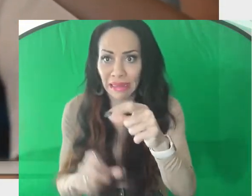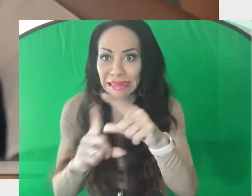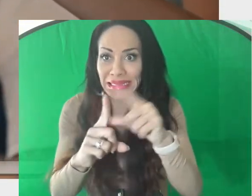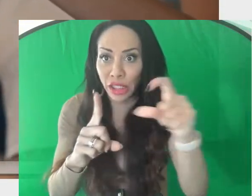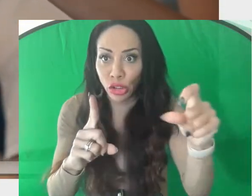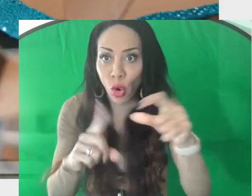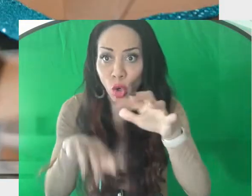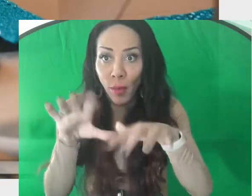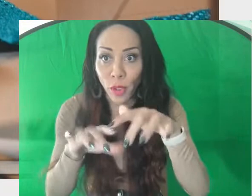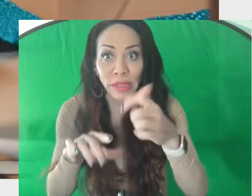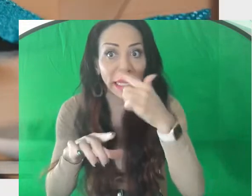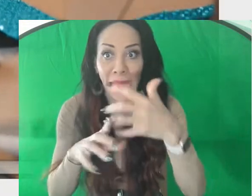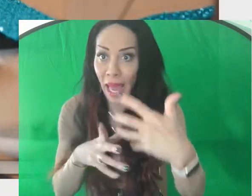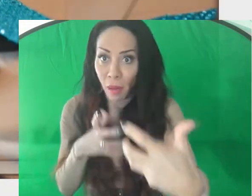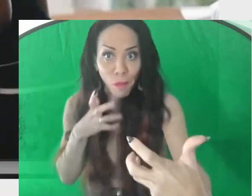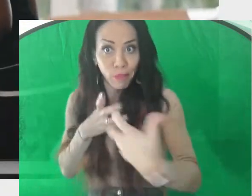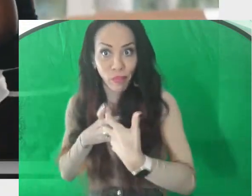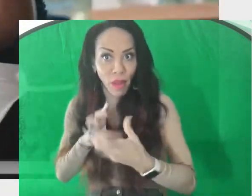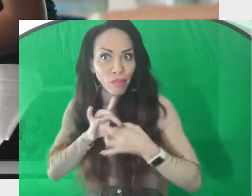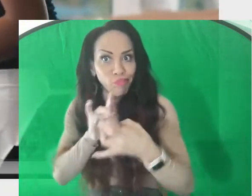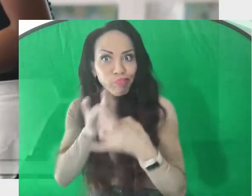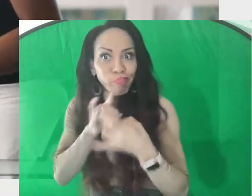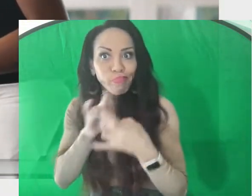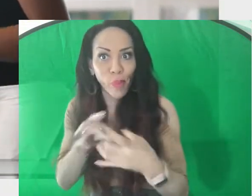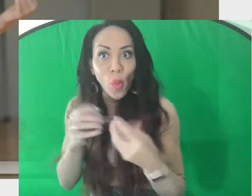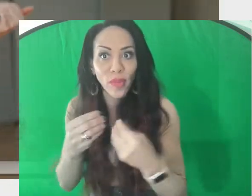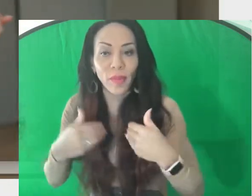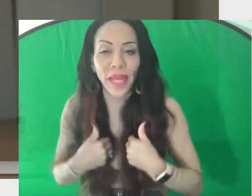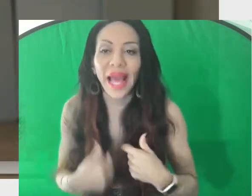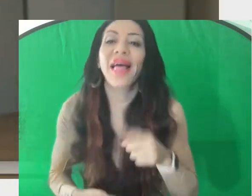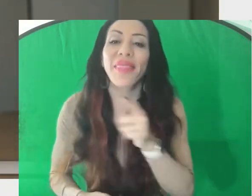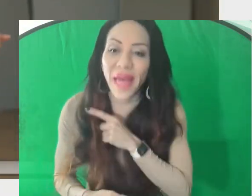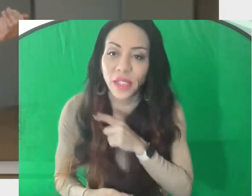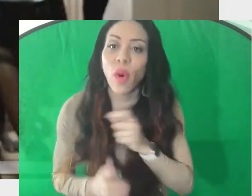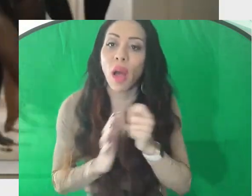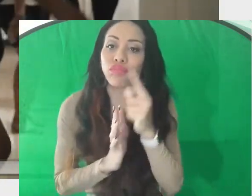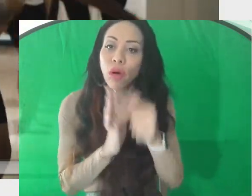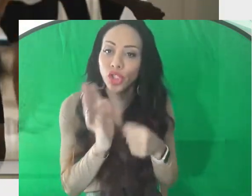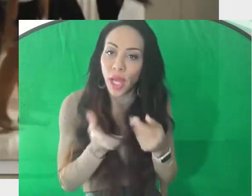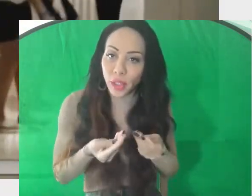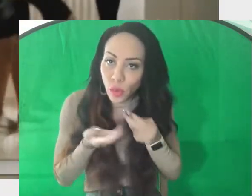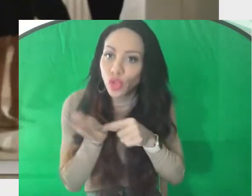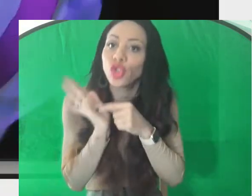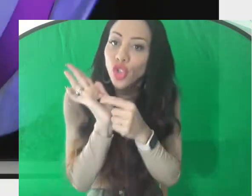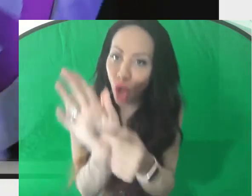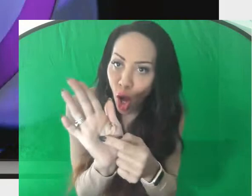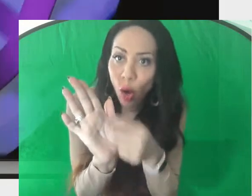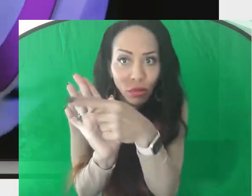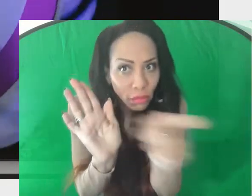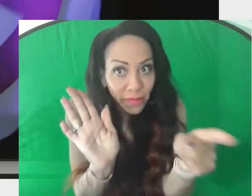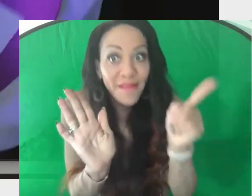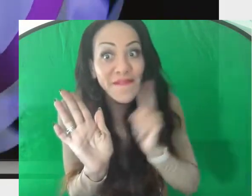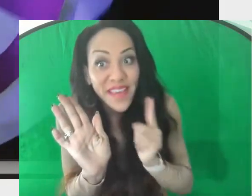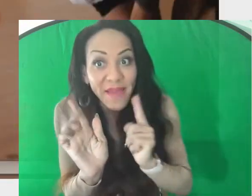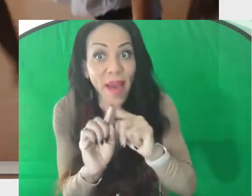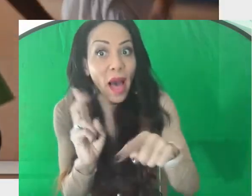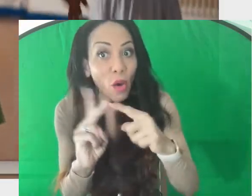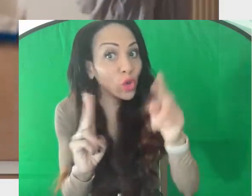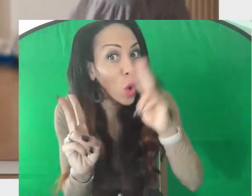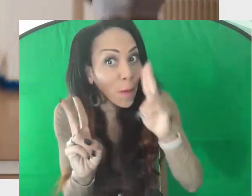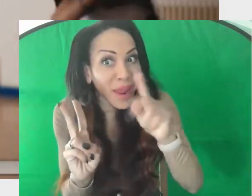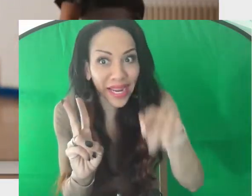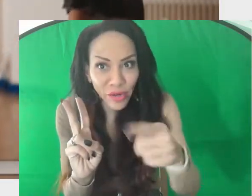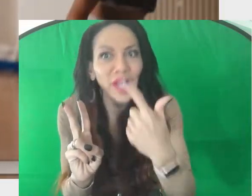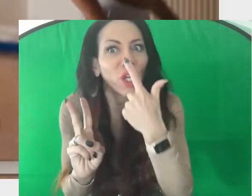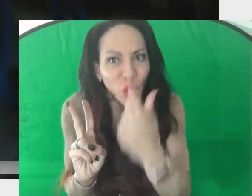all of that forwards in this project by both me and Sue being female identifying, and also allowing them to lead their own outputs